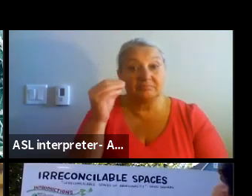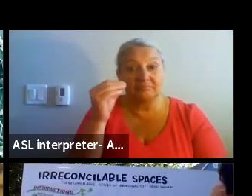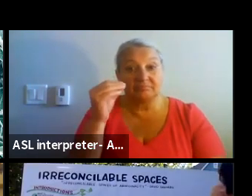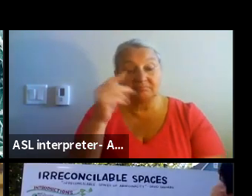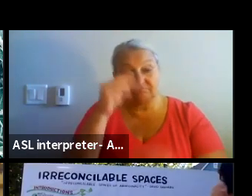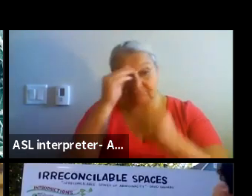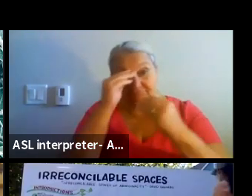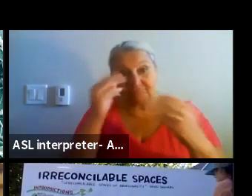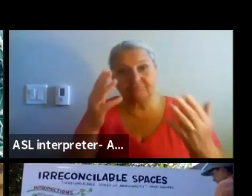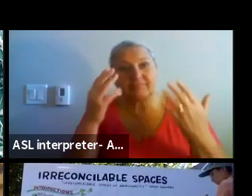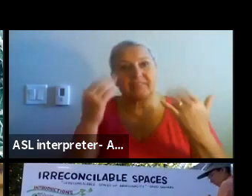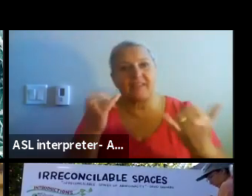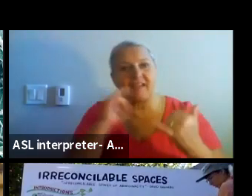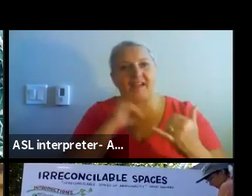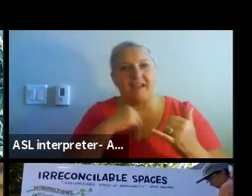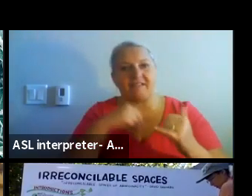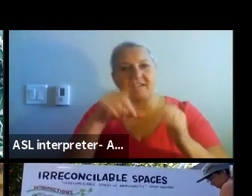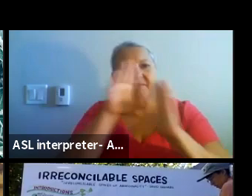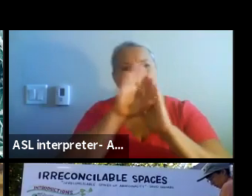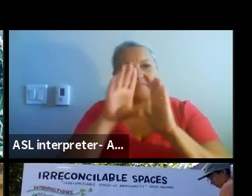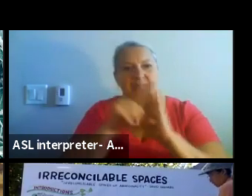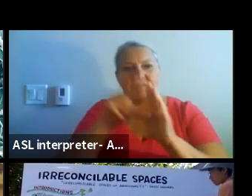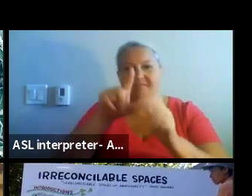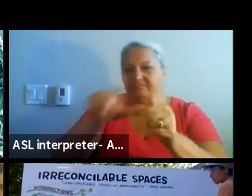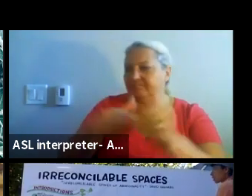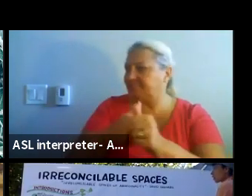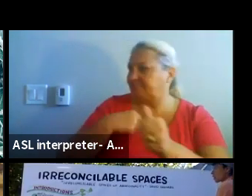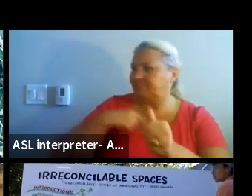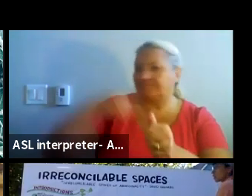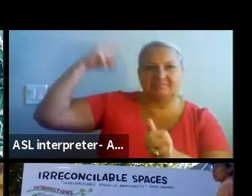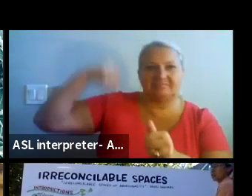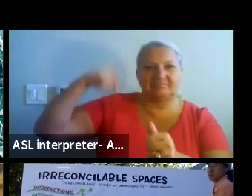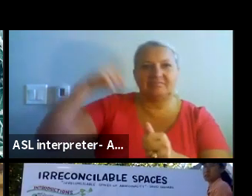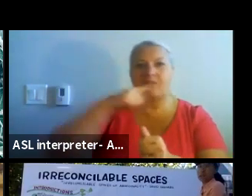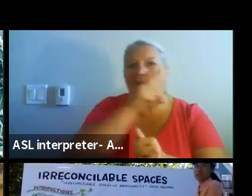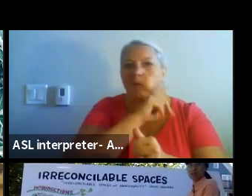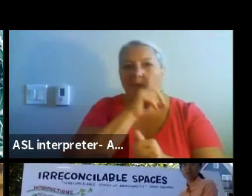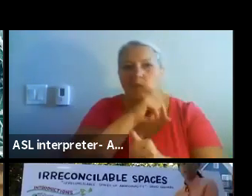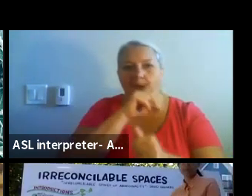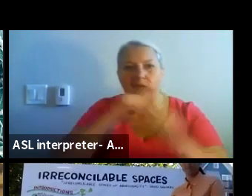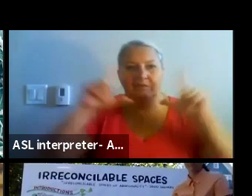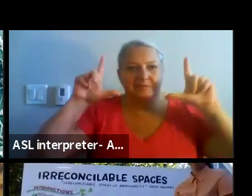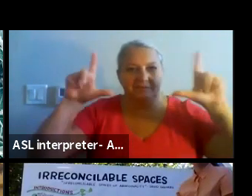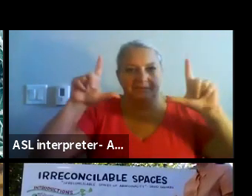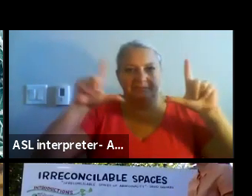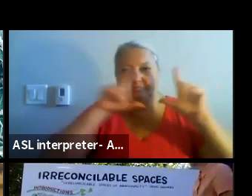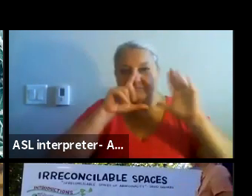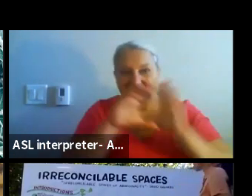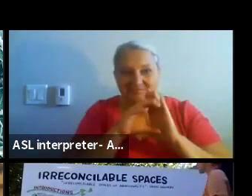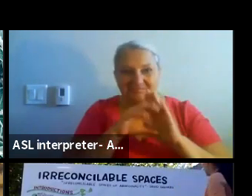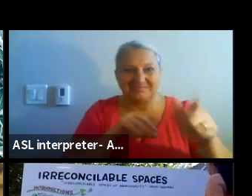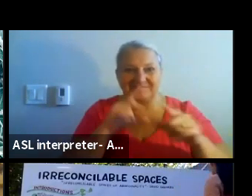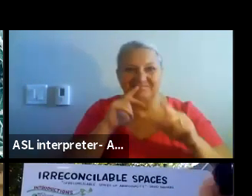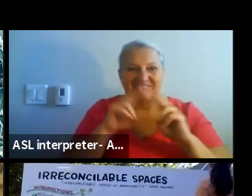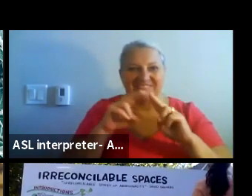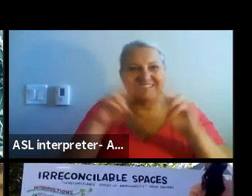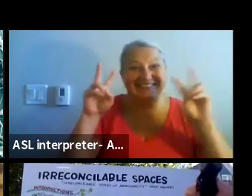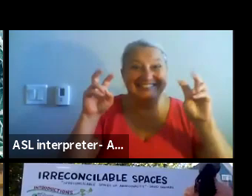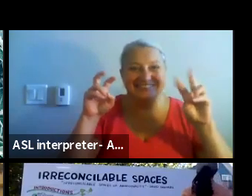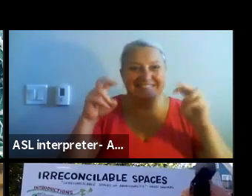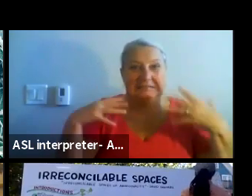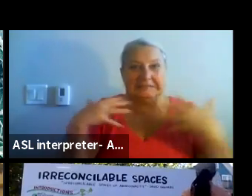I have a virtual background behind me. It's a very scary, gloomy looking